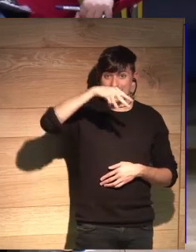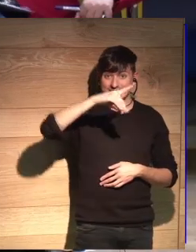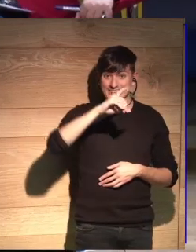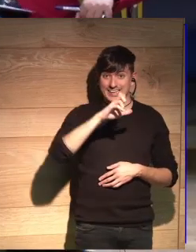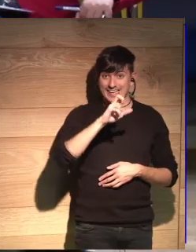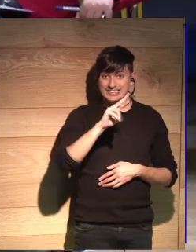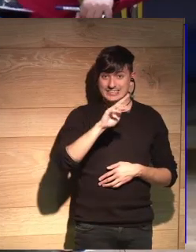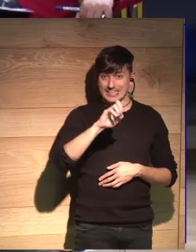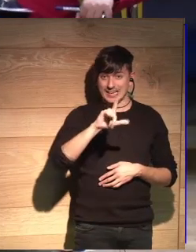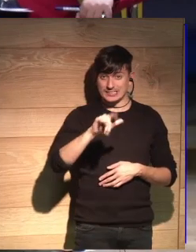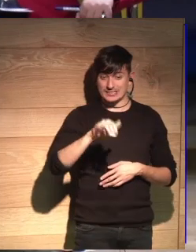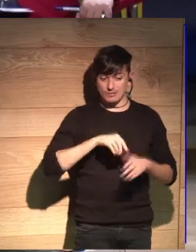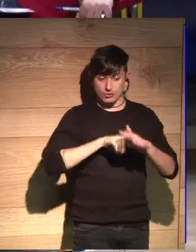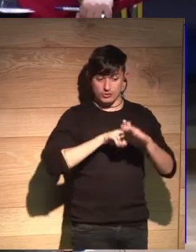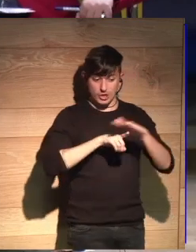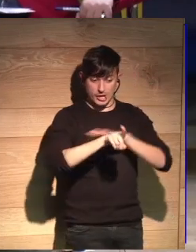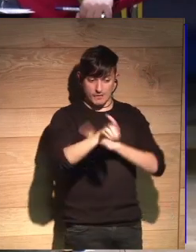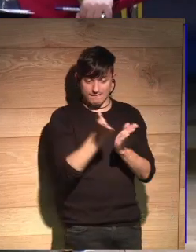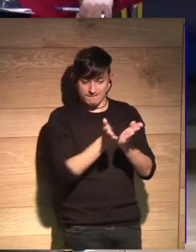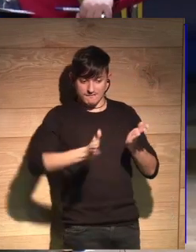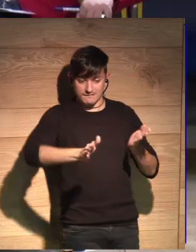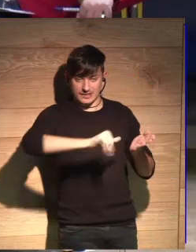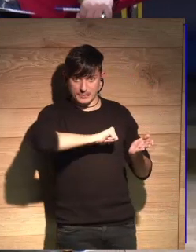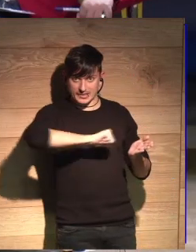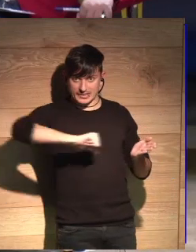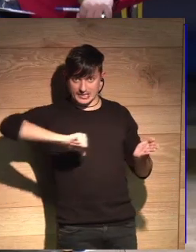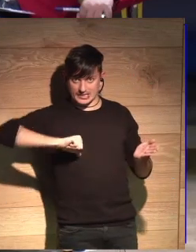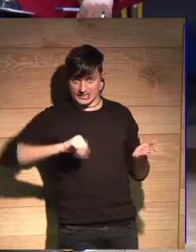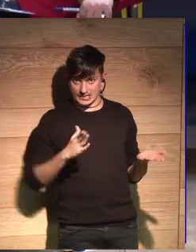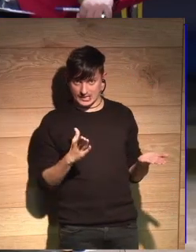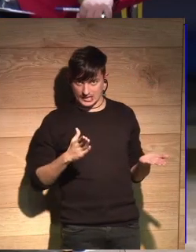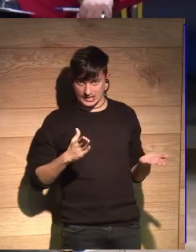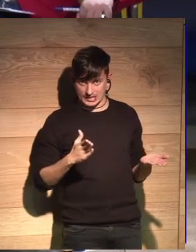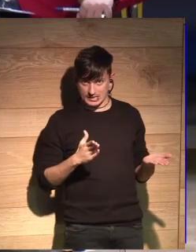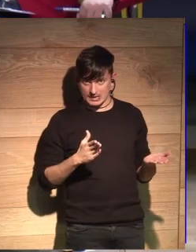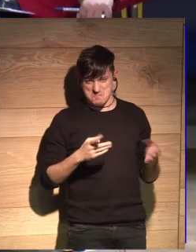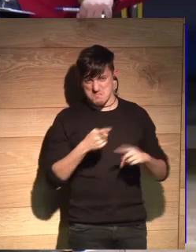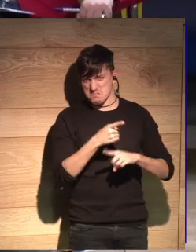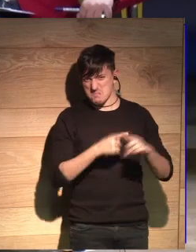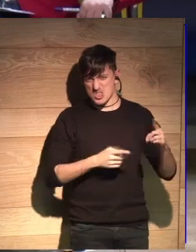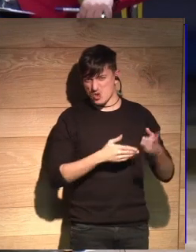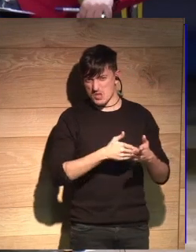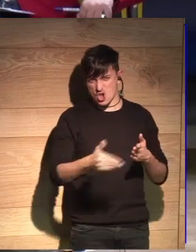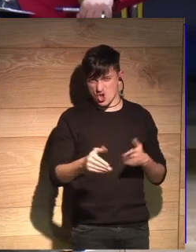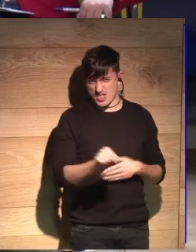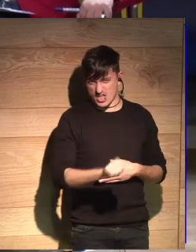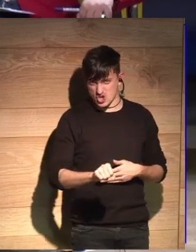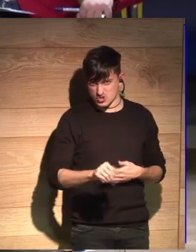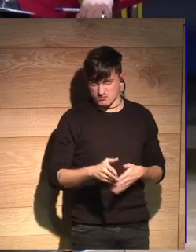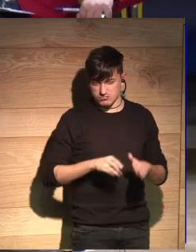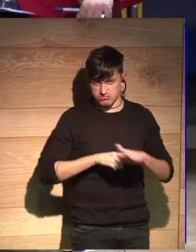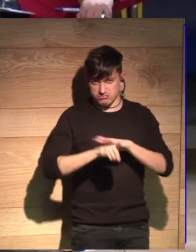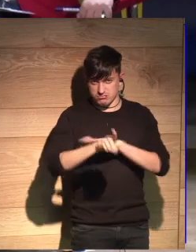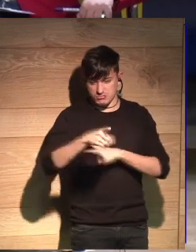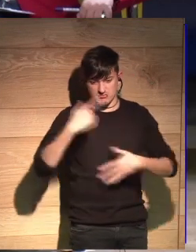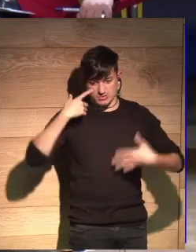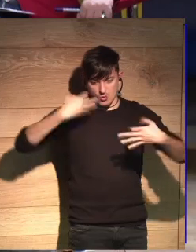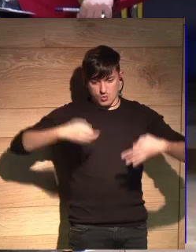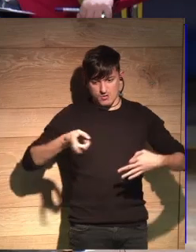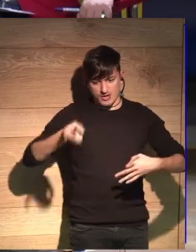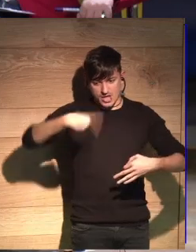Neanderthals evolved from an independent way from us for 500,000 years at least. So we